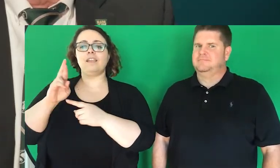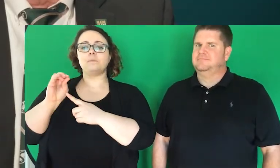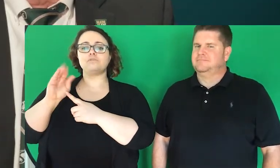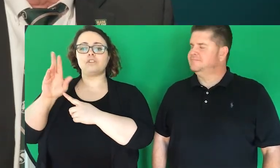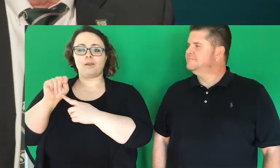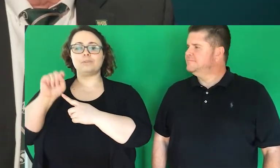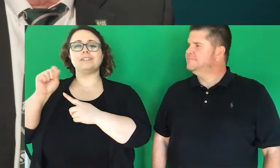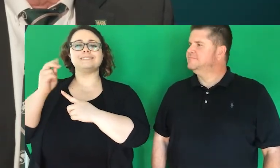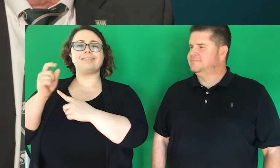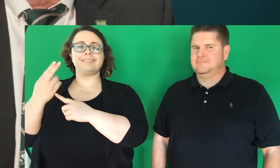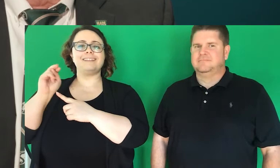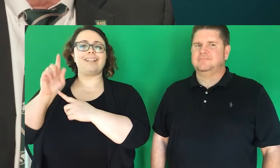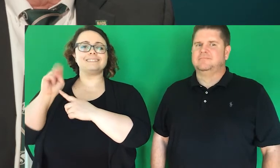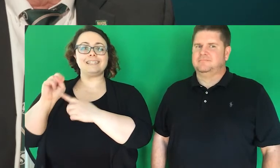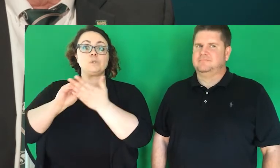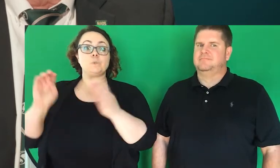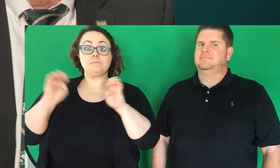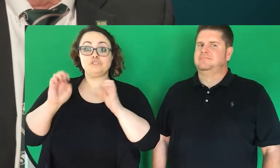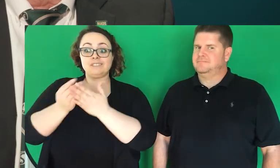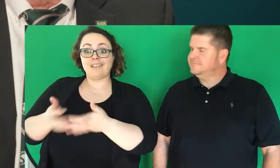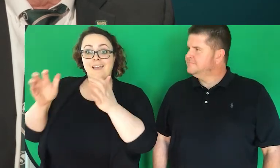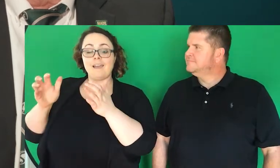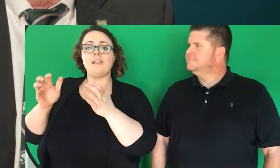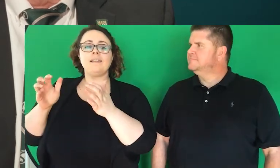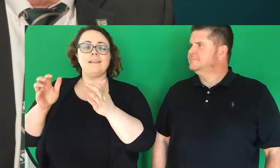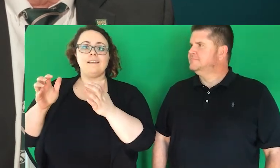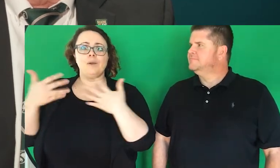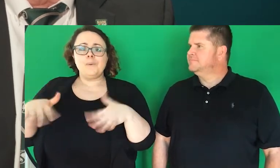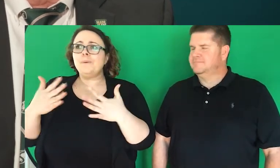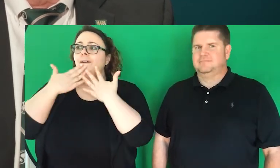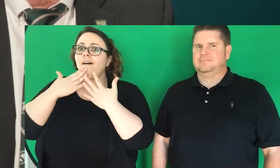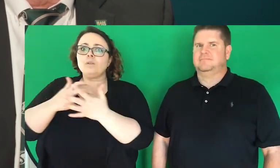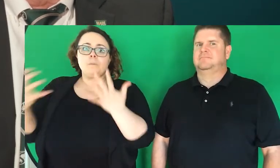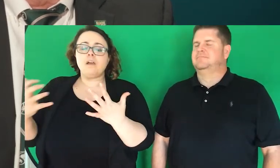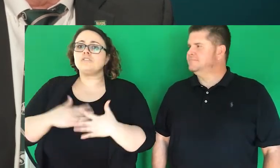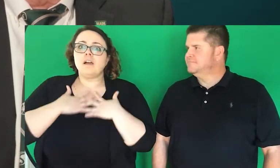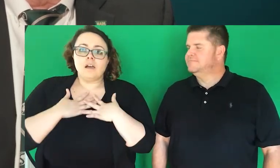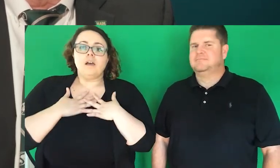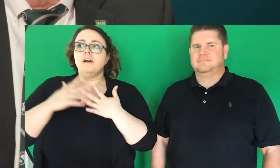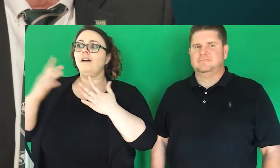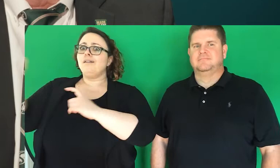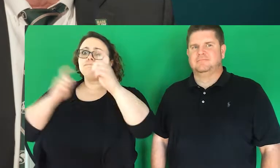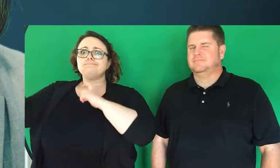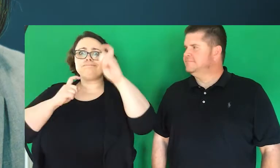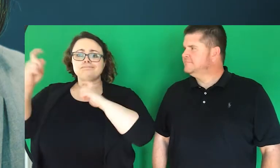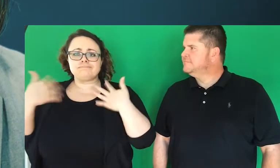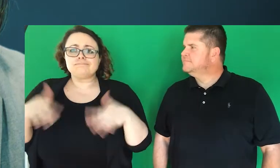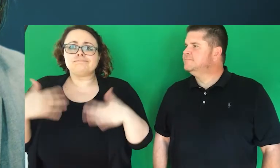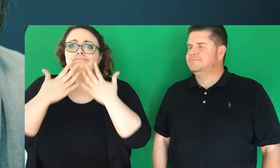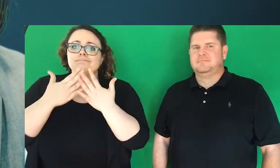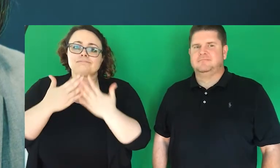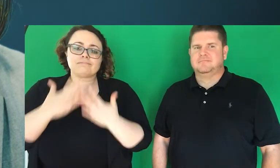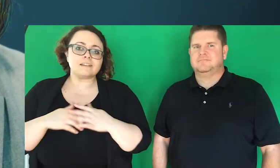Seth Nelson Student Emergency Fund, we were overwhelmed and just moved by everyone who contributed to